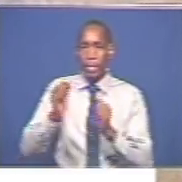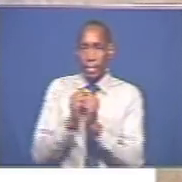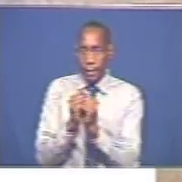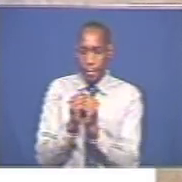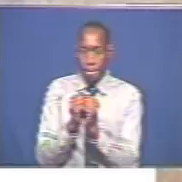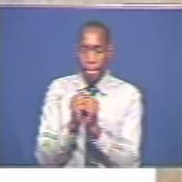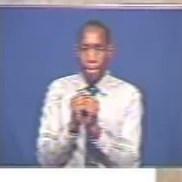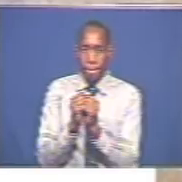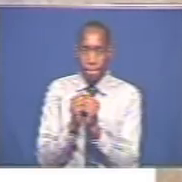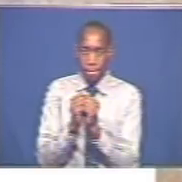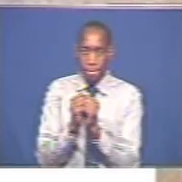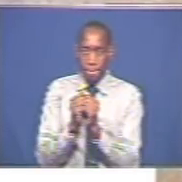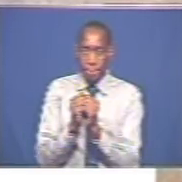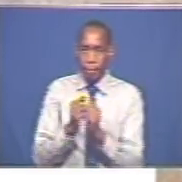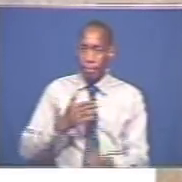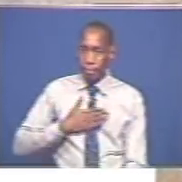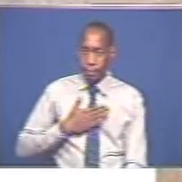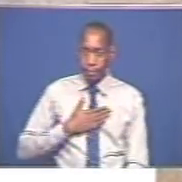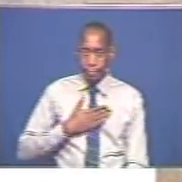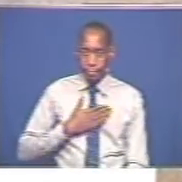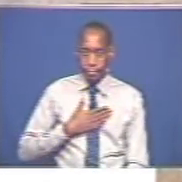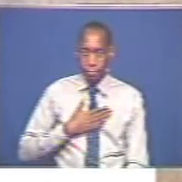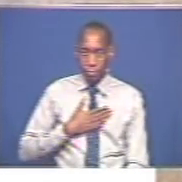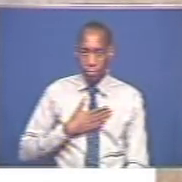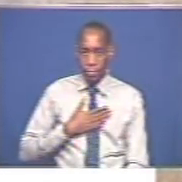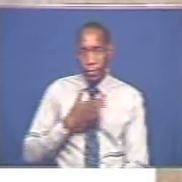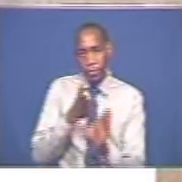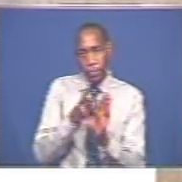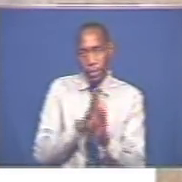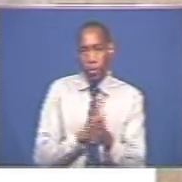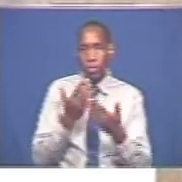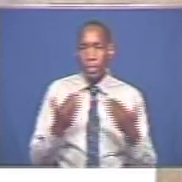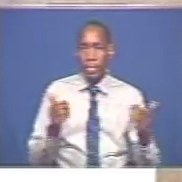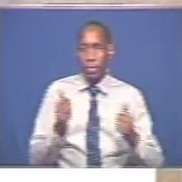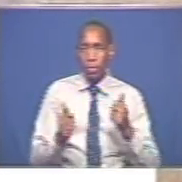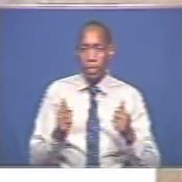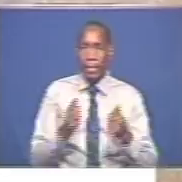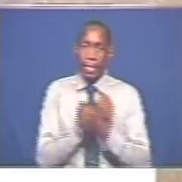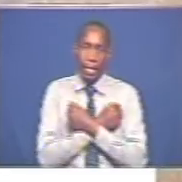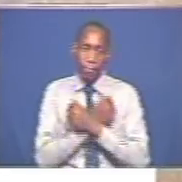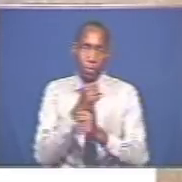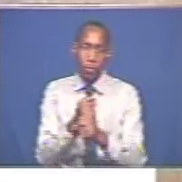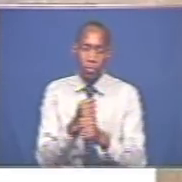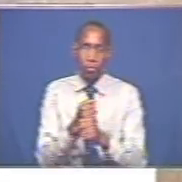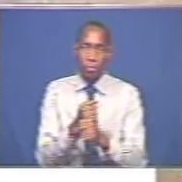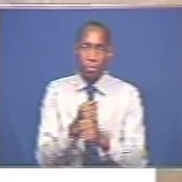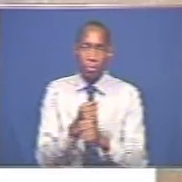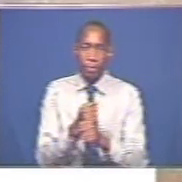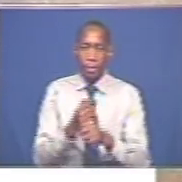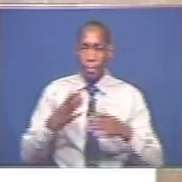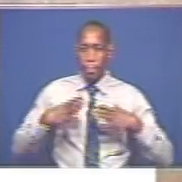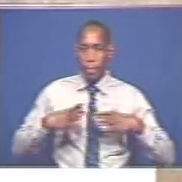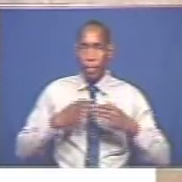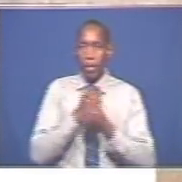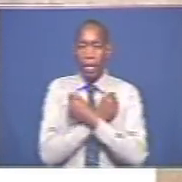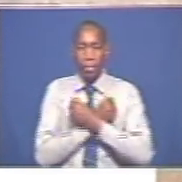Mm. And for me, I would withdraw from the things that I preferred to do. And the people I love to